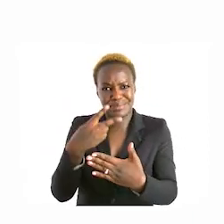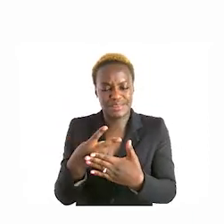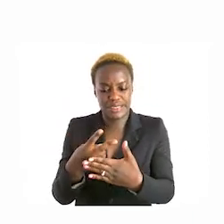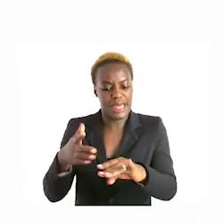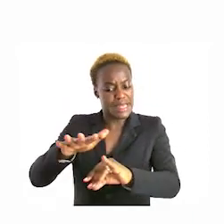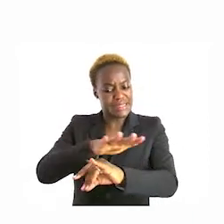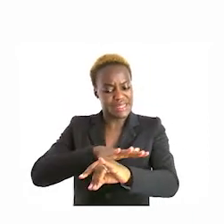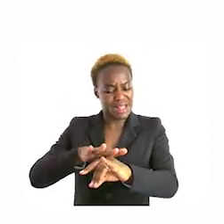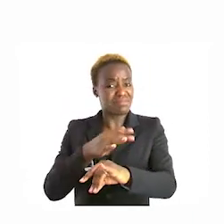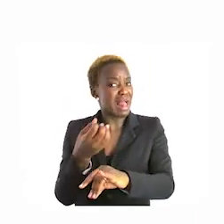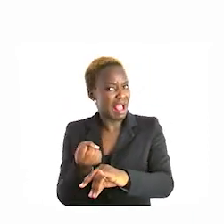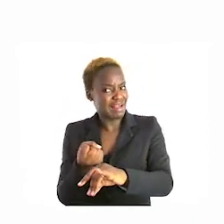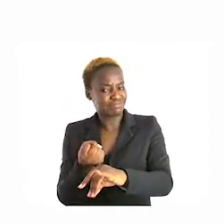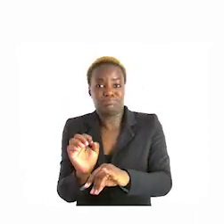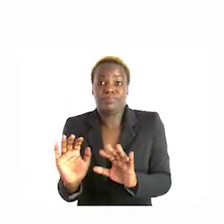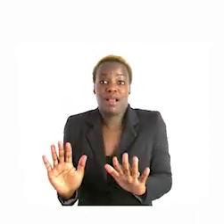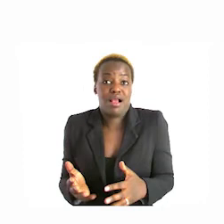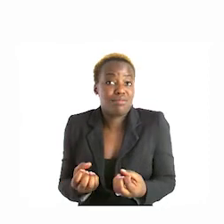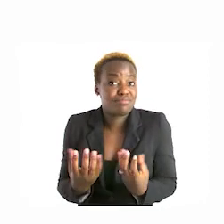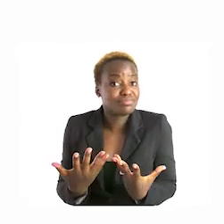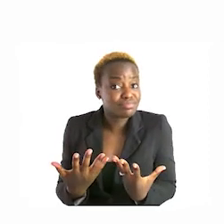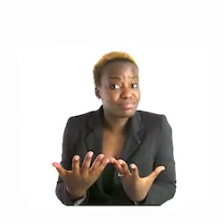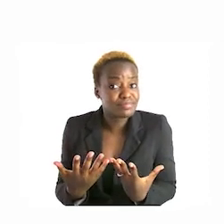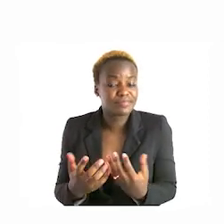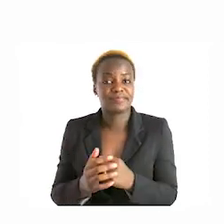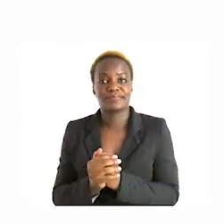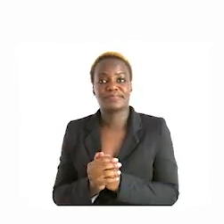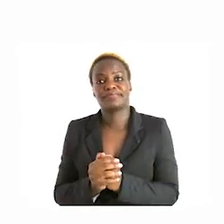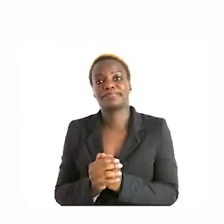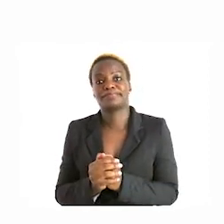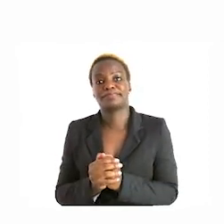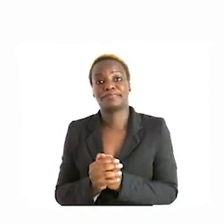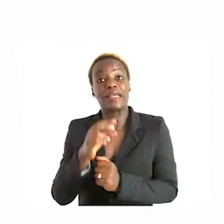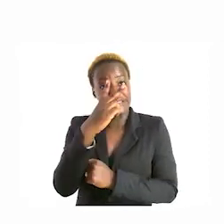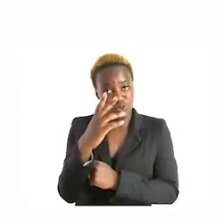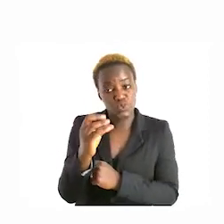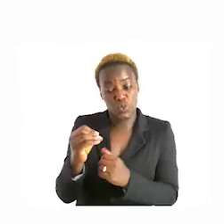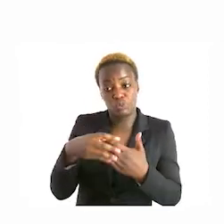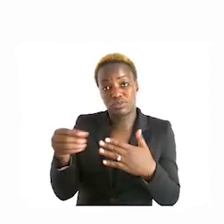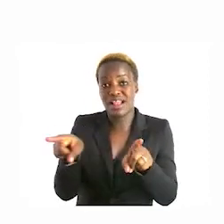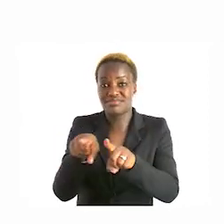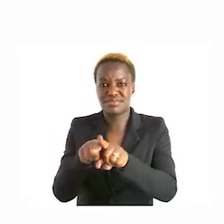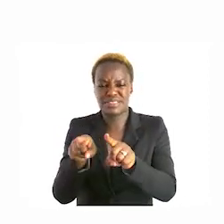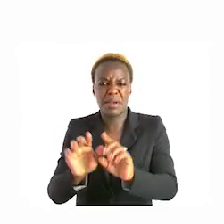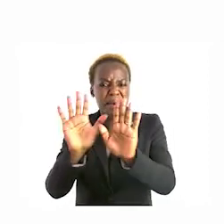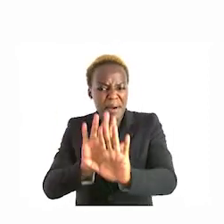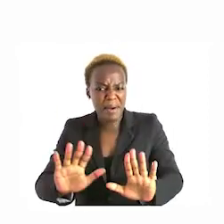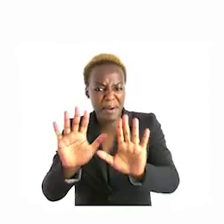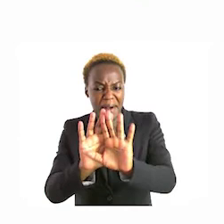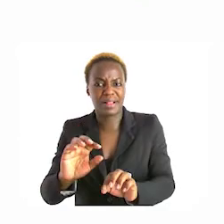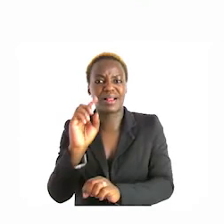many animals do you see on the $10 note? Ne? As well as the $20 note also. What color is